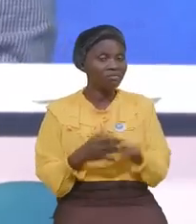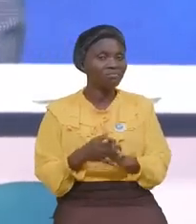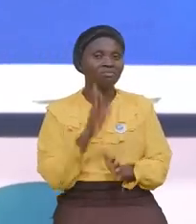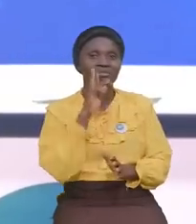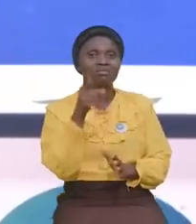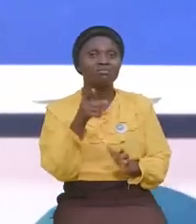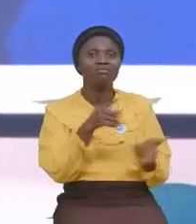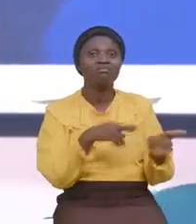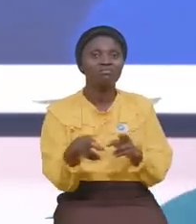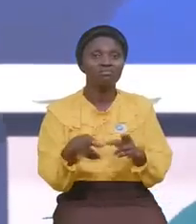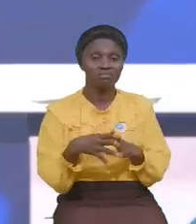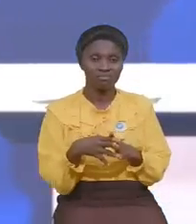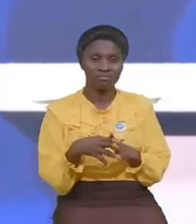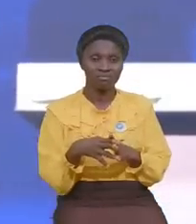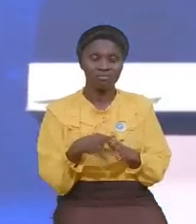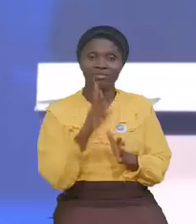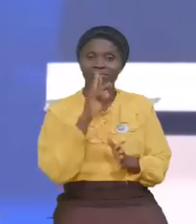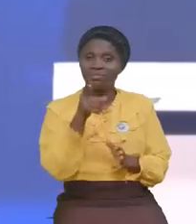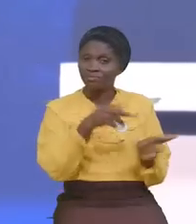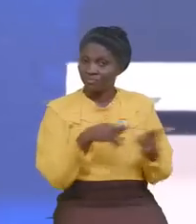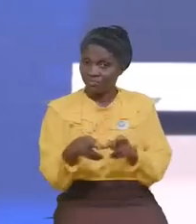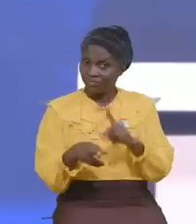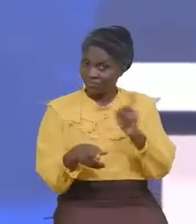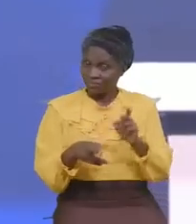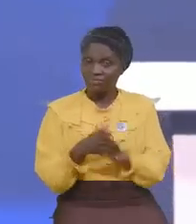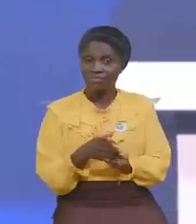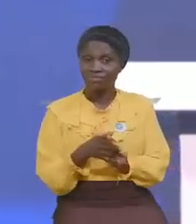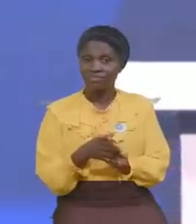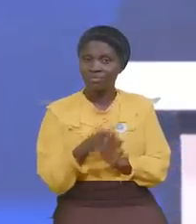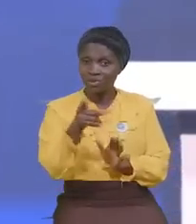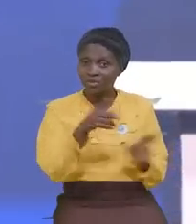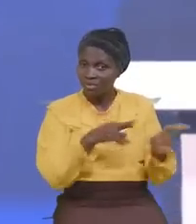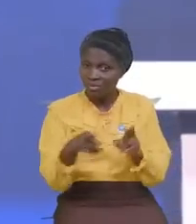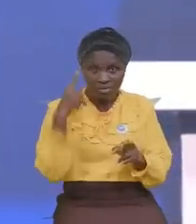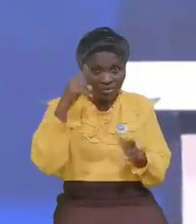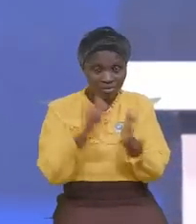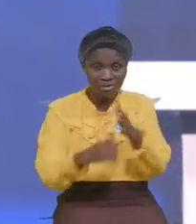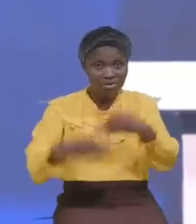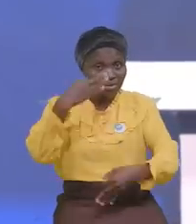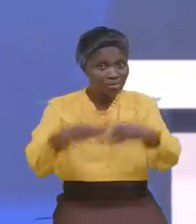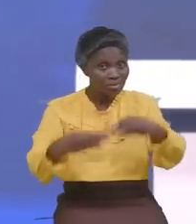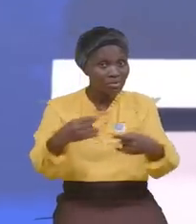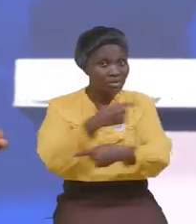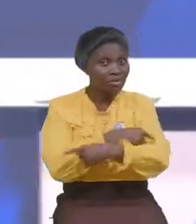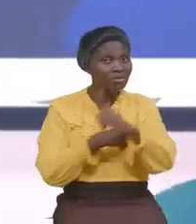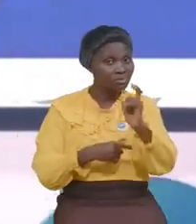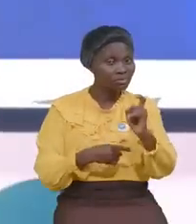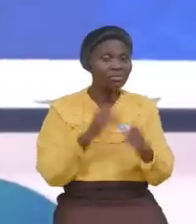ready? Are you ready? Are you ready for the judgment day? Are you